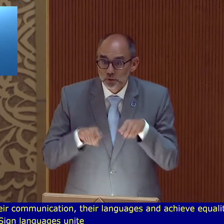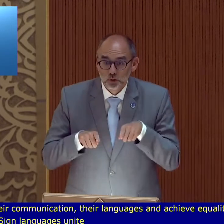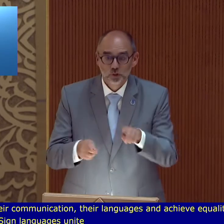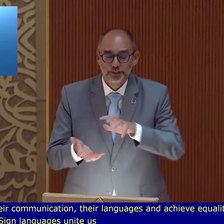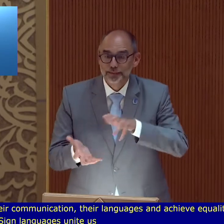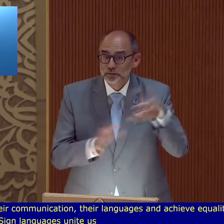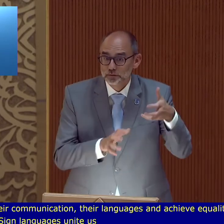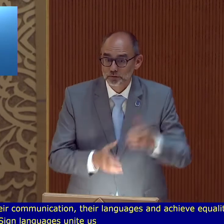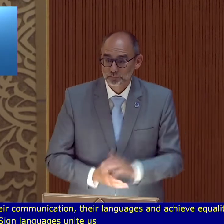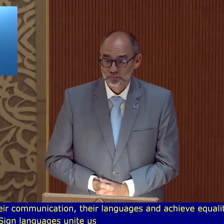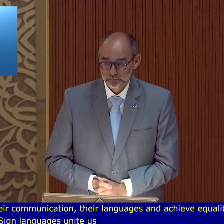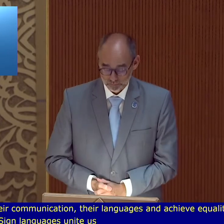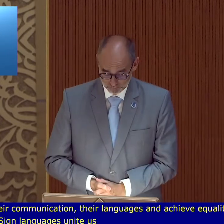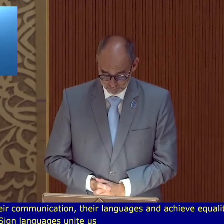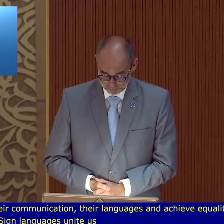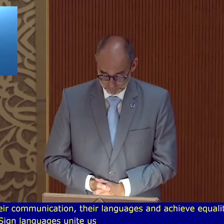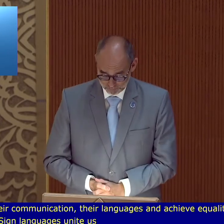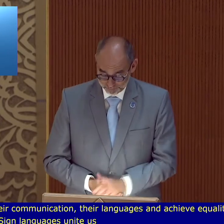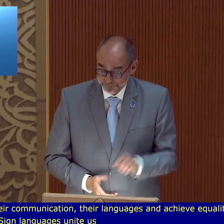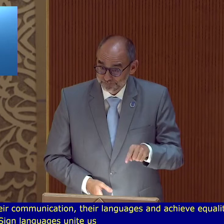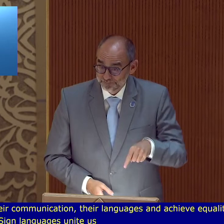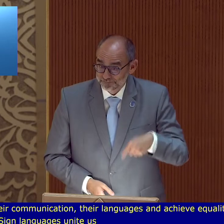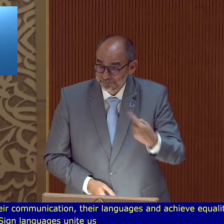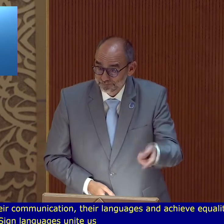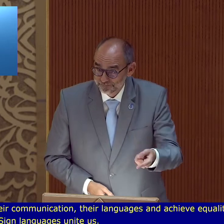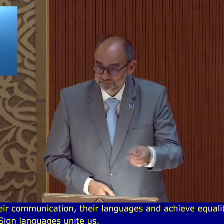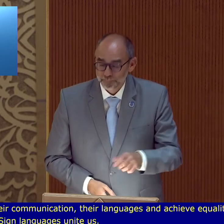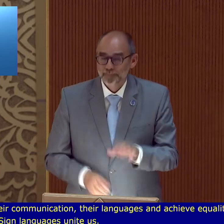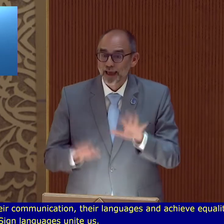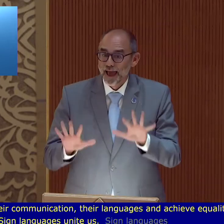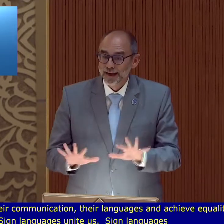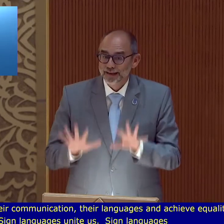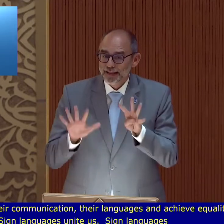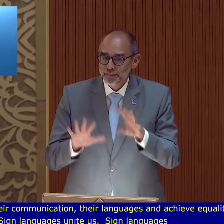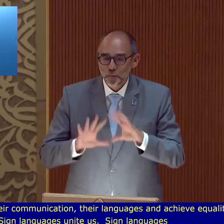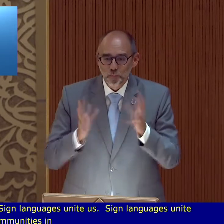Sign languages unite communities in times of disaster.